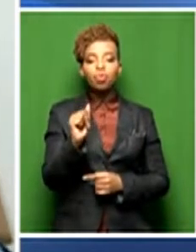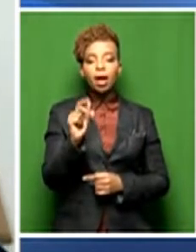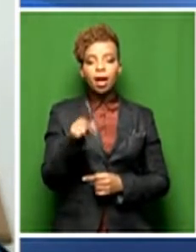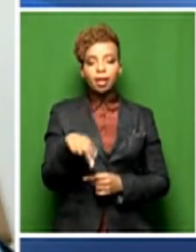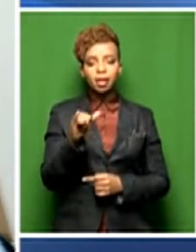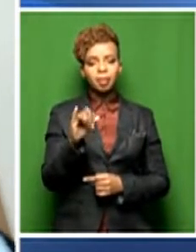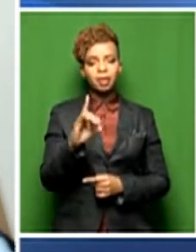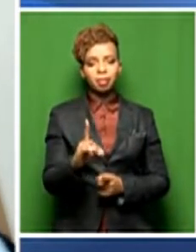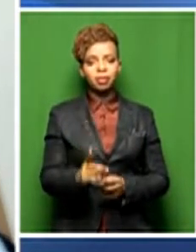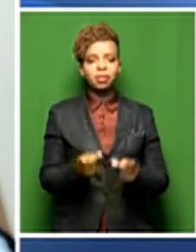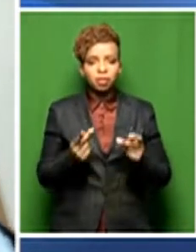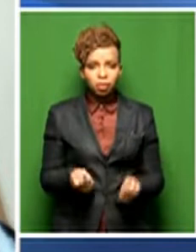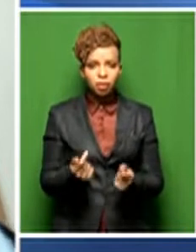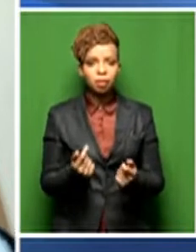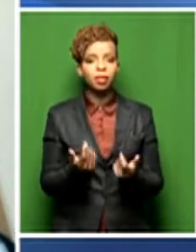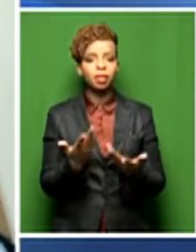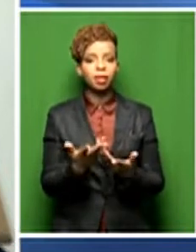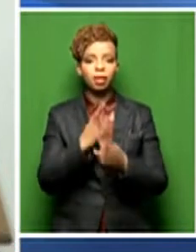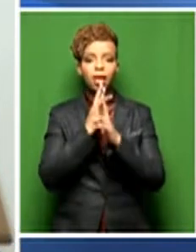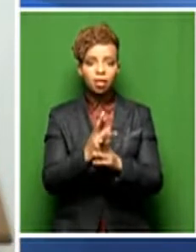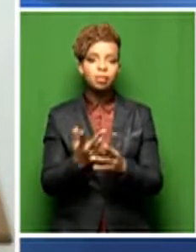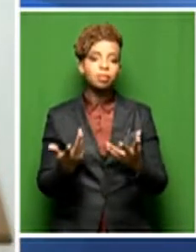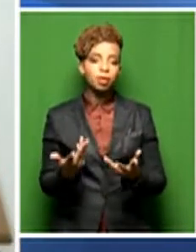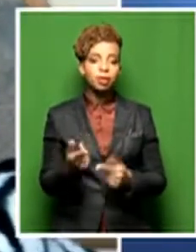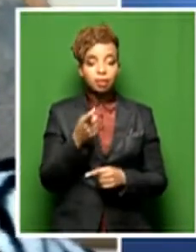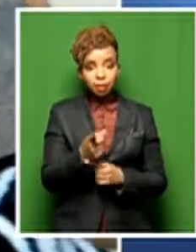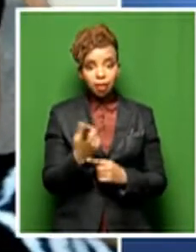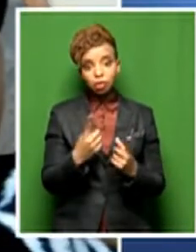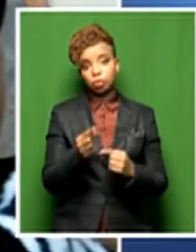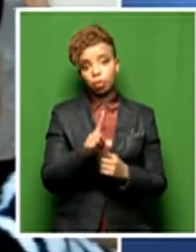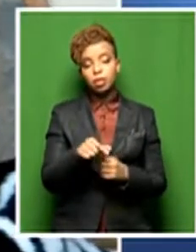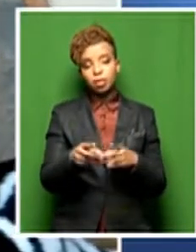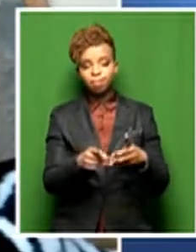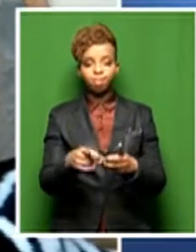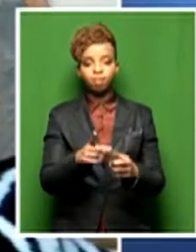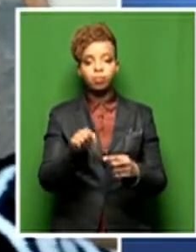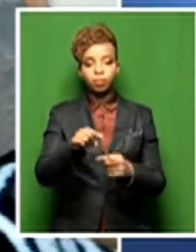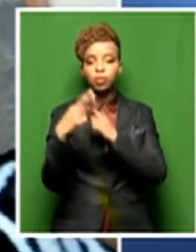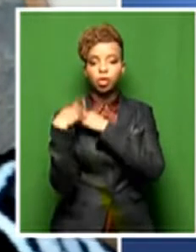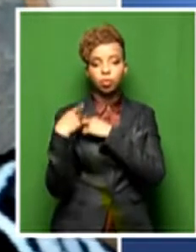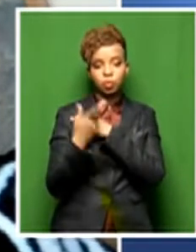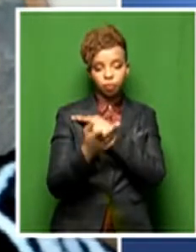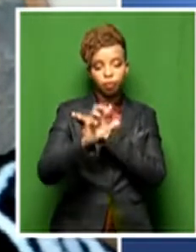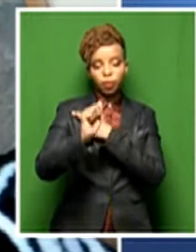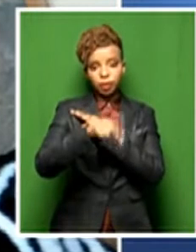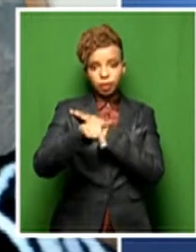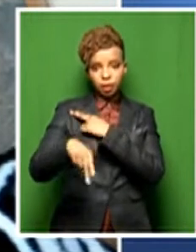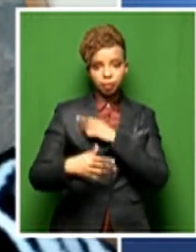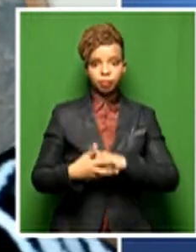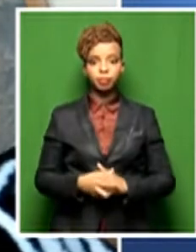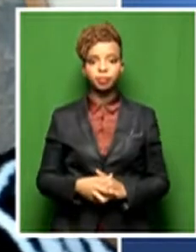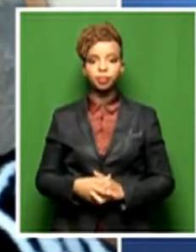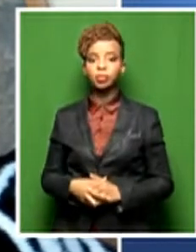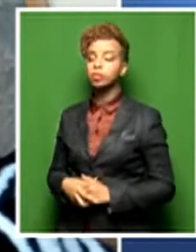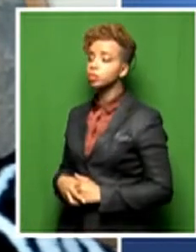partner that we're actually driving this app. So if a person went online searching for it, how do you conduct